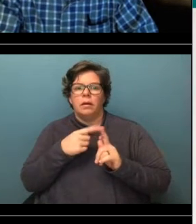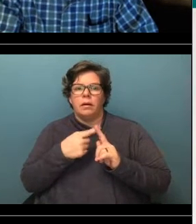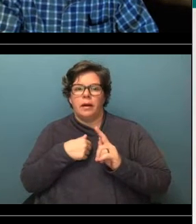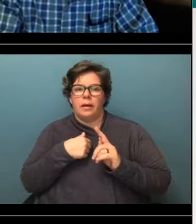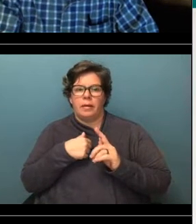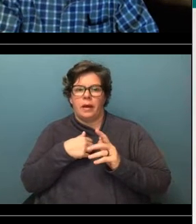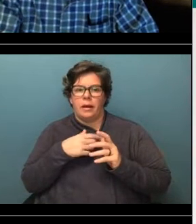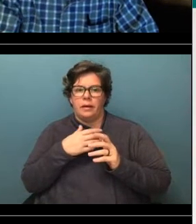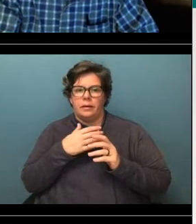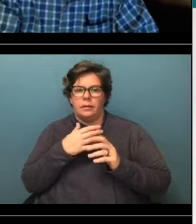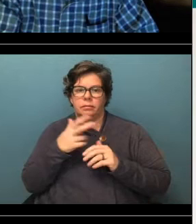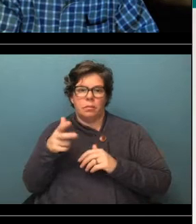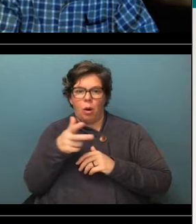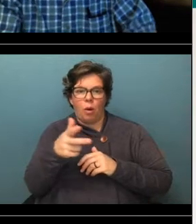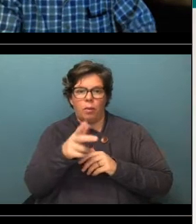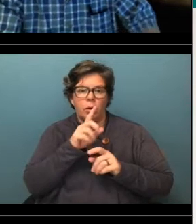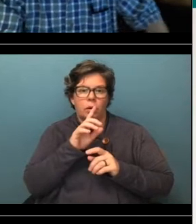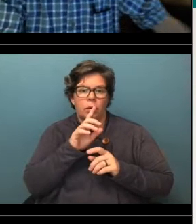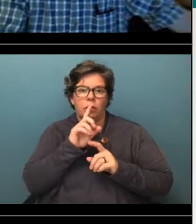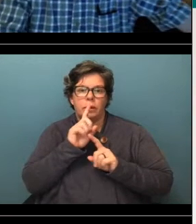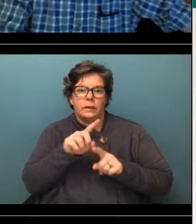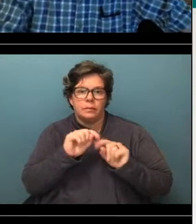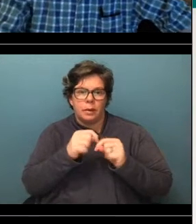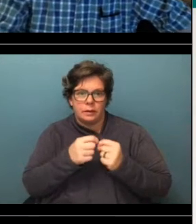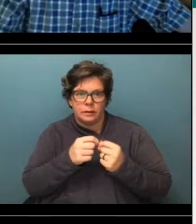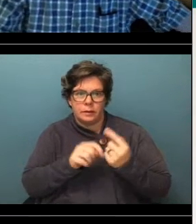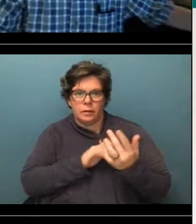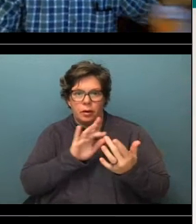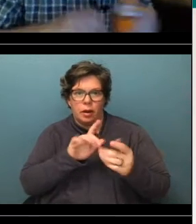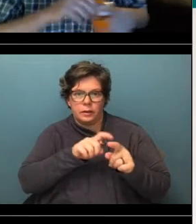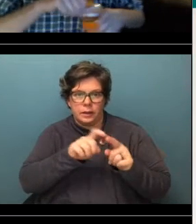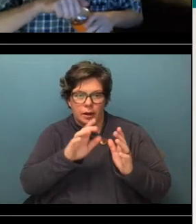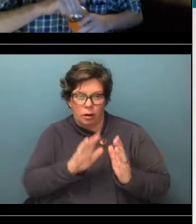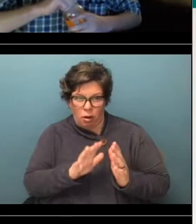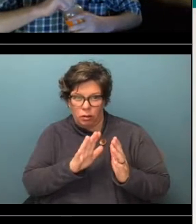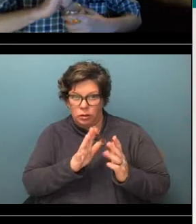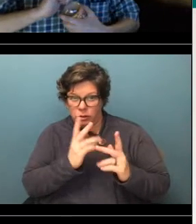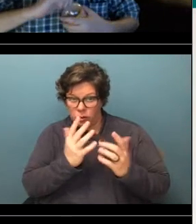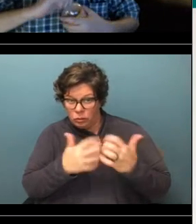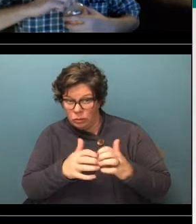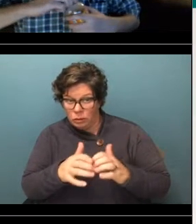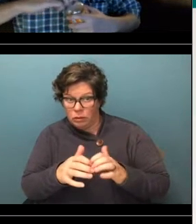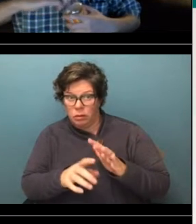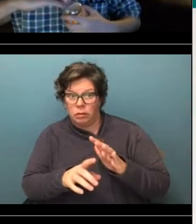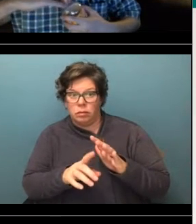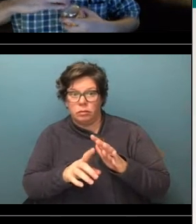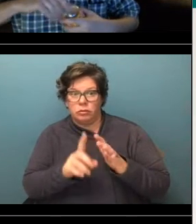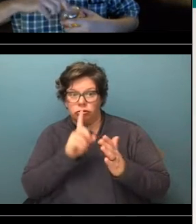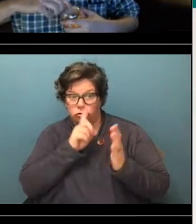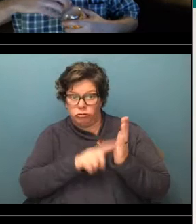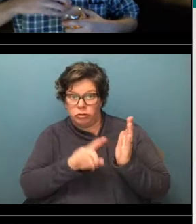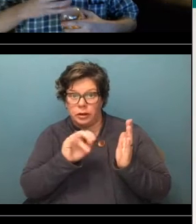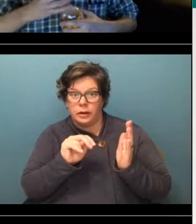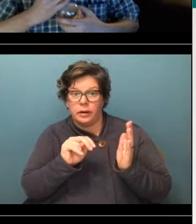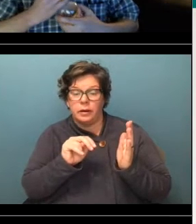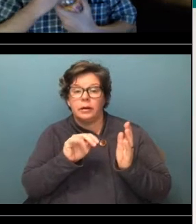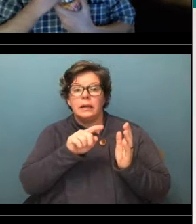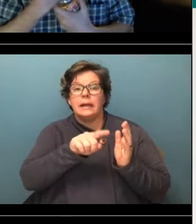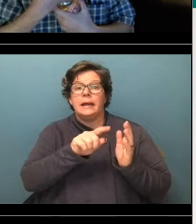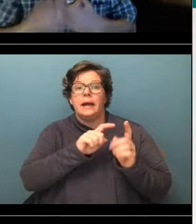the mobile response teams will reach out to the caller to coordinate the follow-up. If the